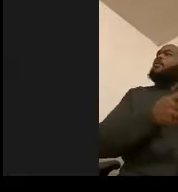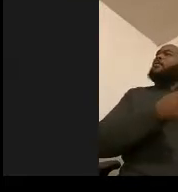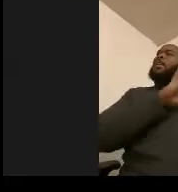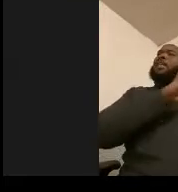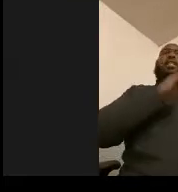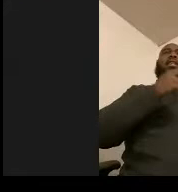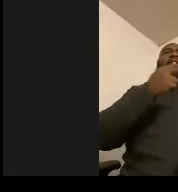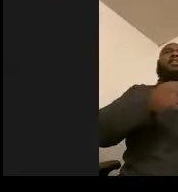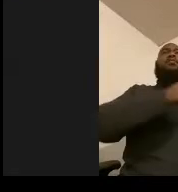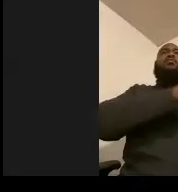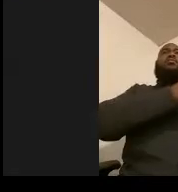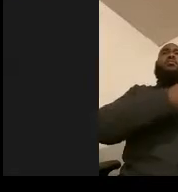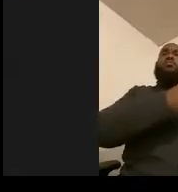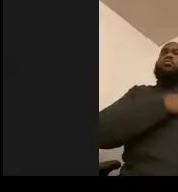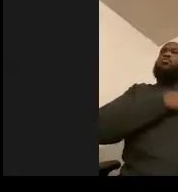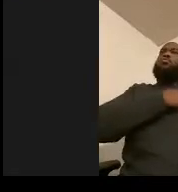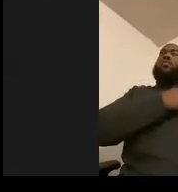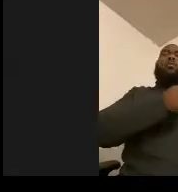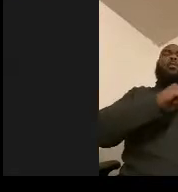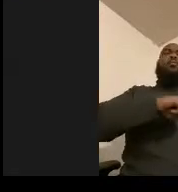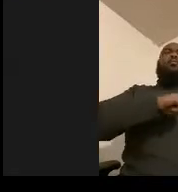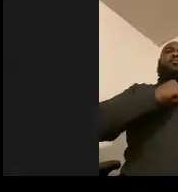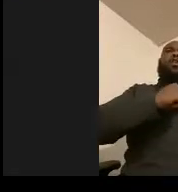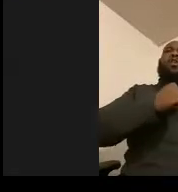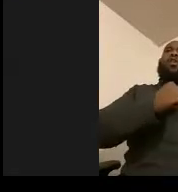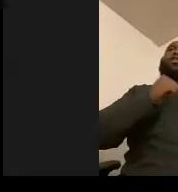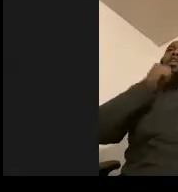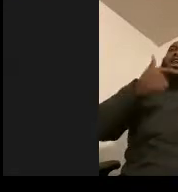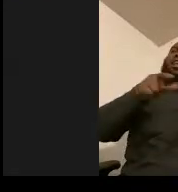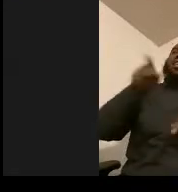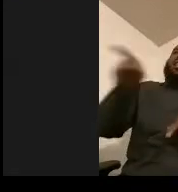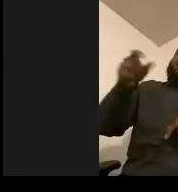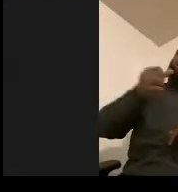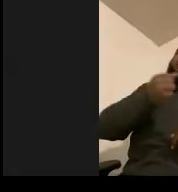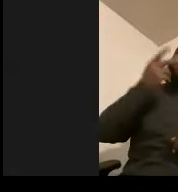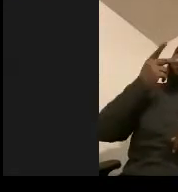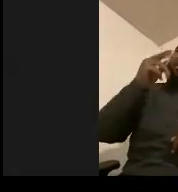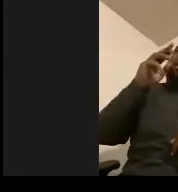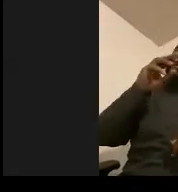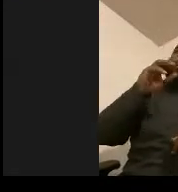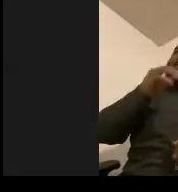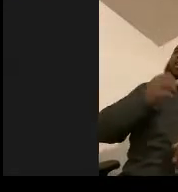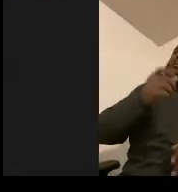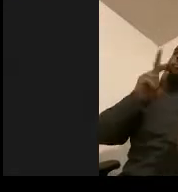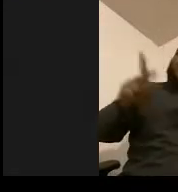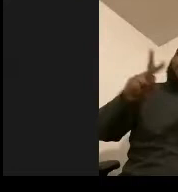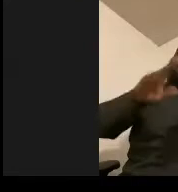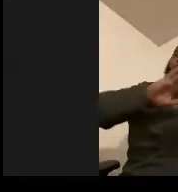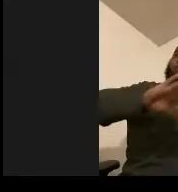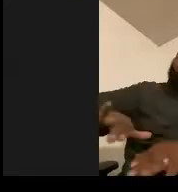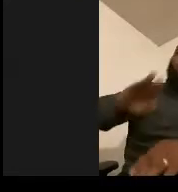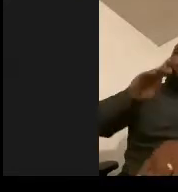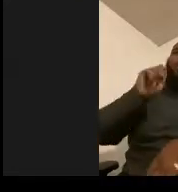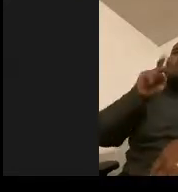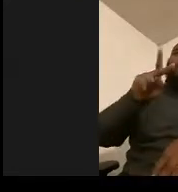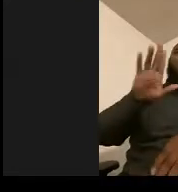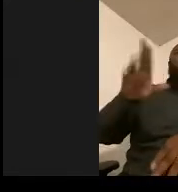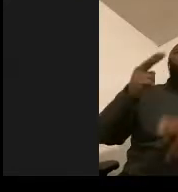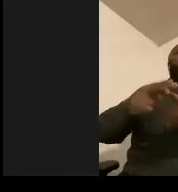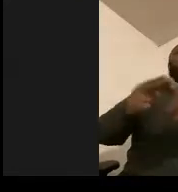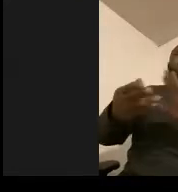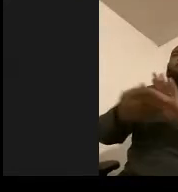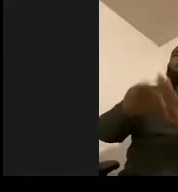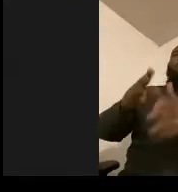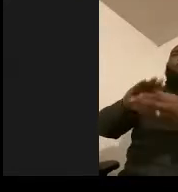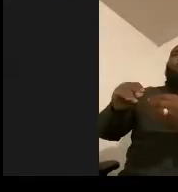as opposed to let the whitewashers and the racists use MLK against radicals and youth every time